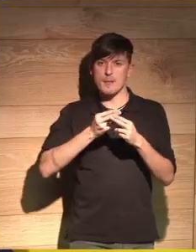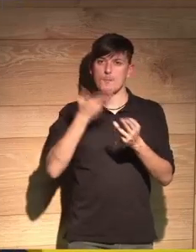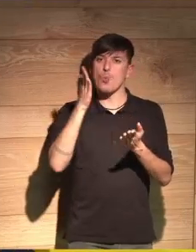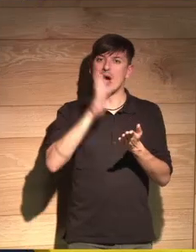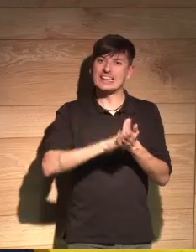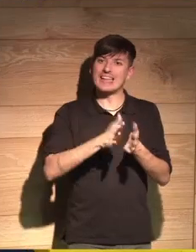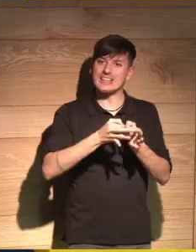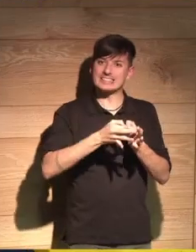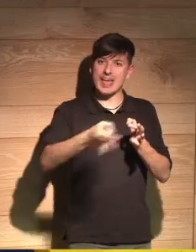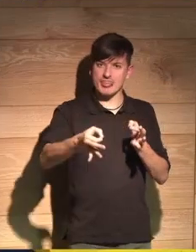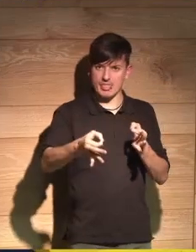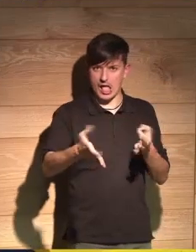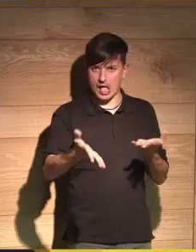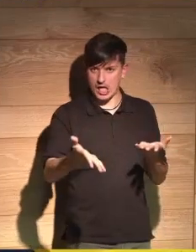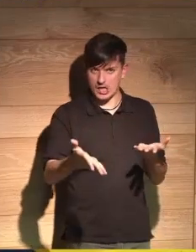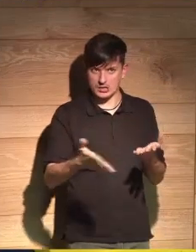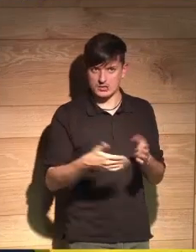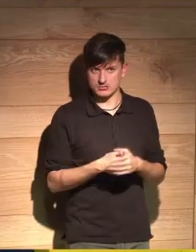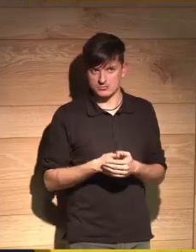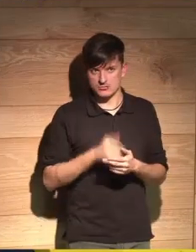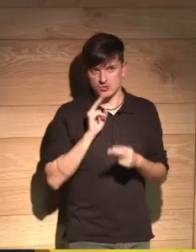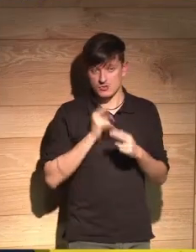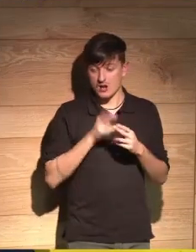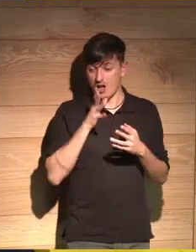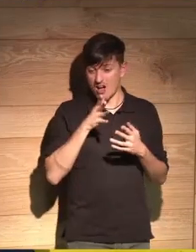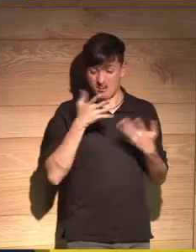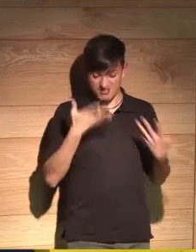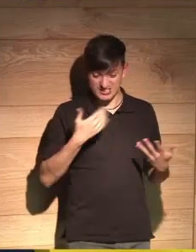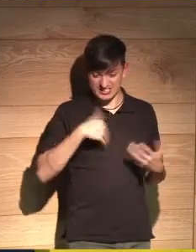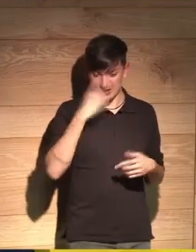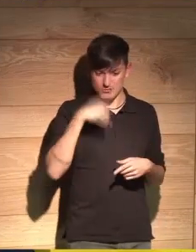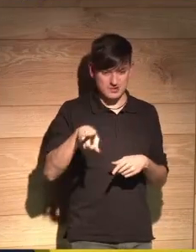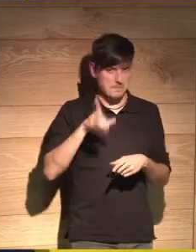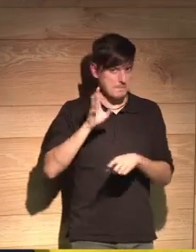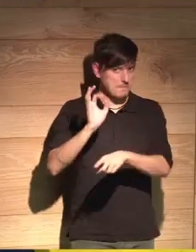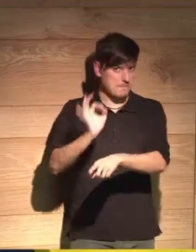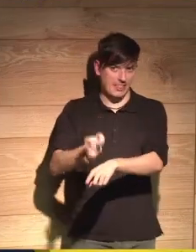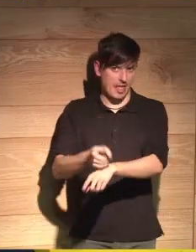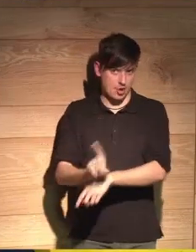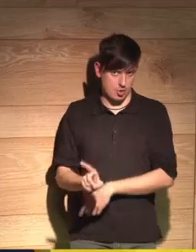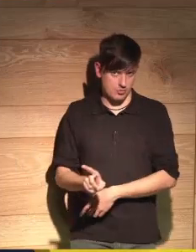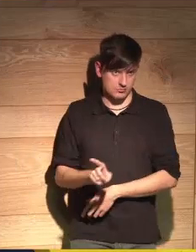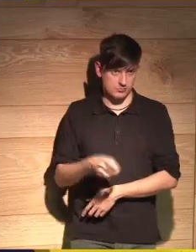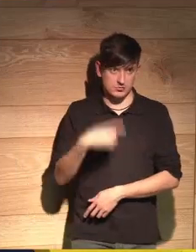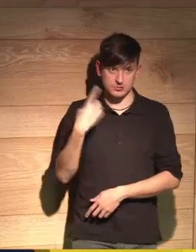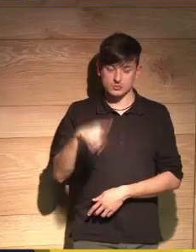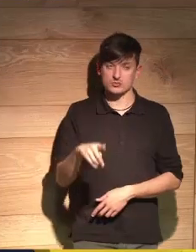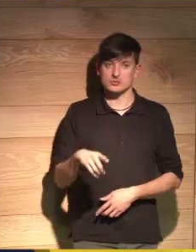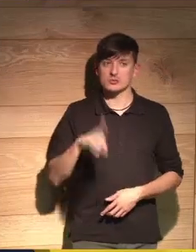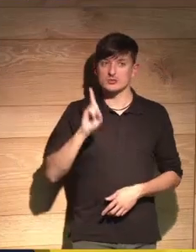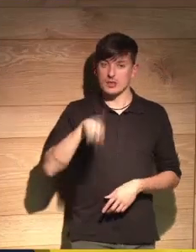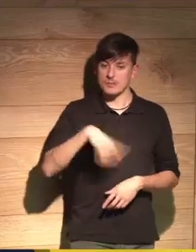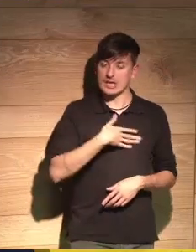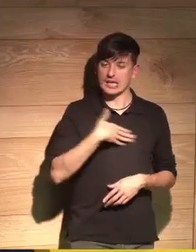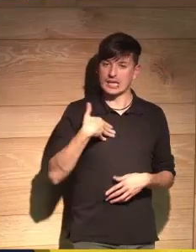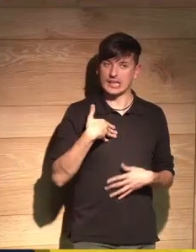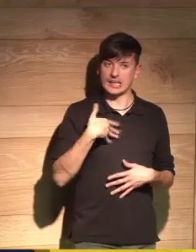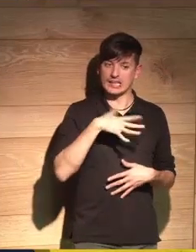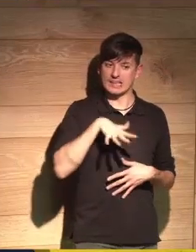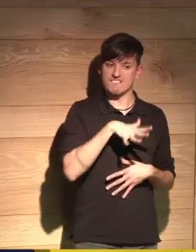of Distance. And it's like, you don't need cities anymore. We know that this is not true.